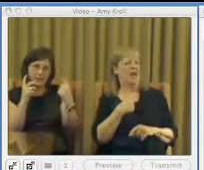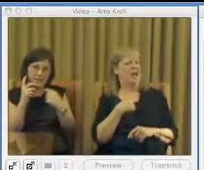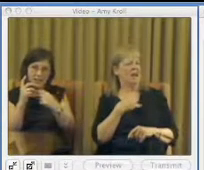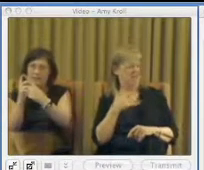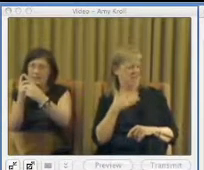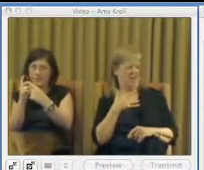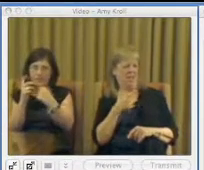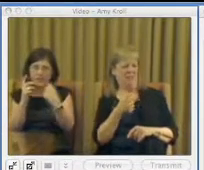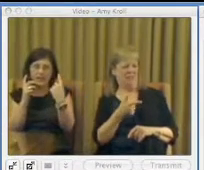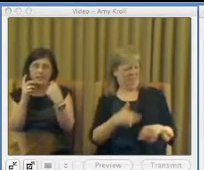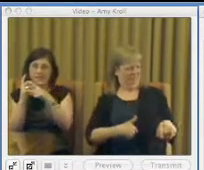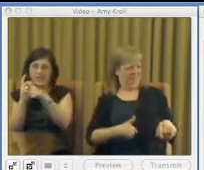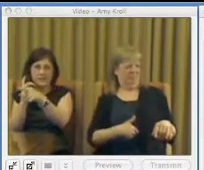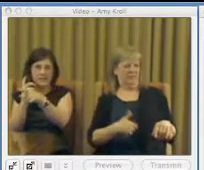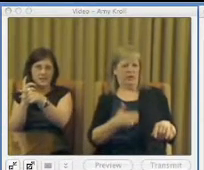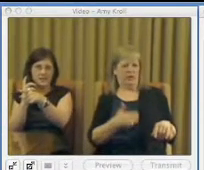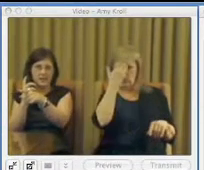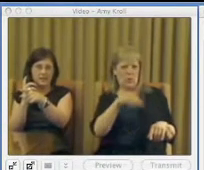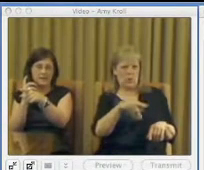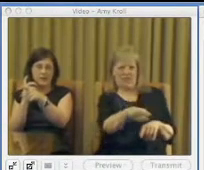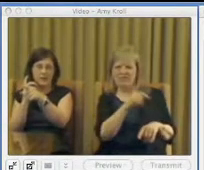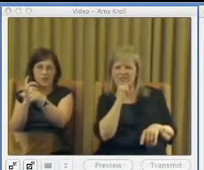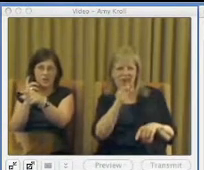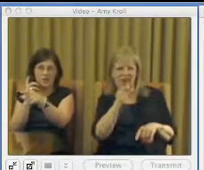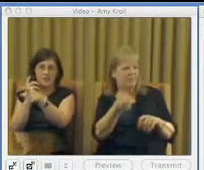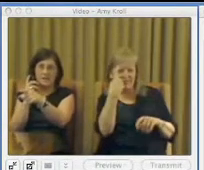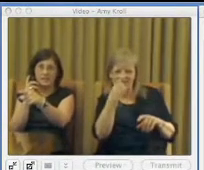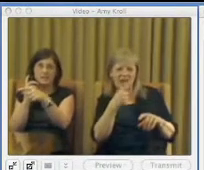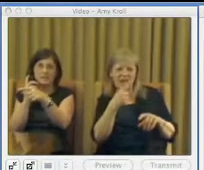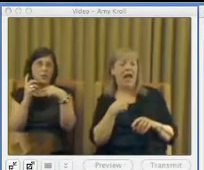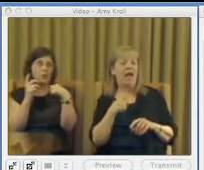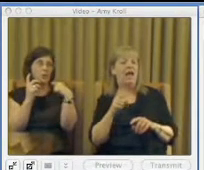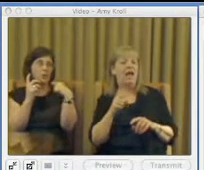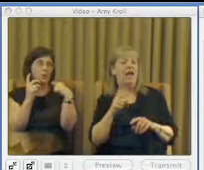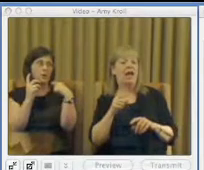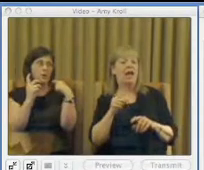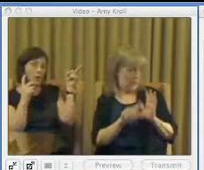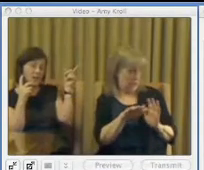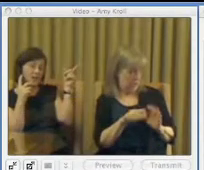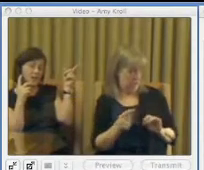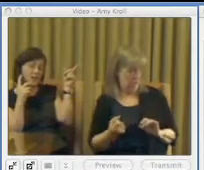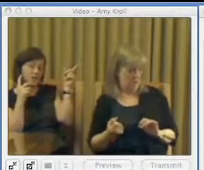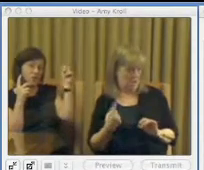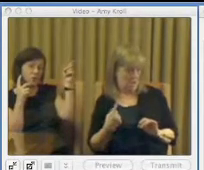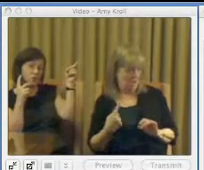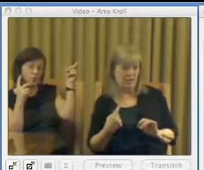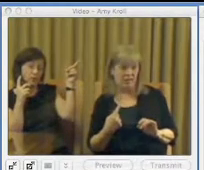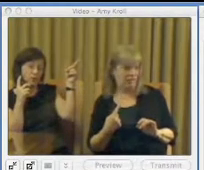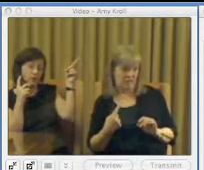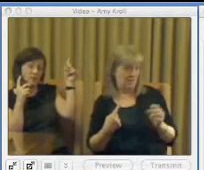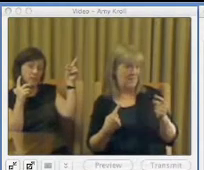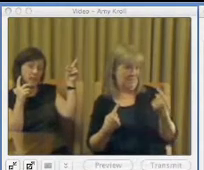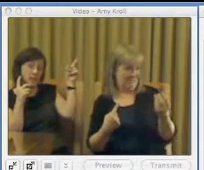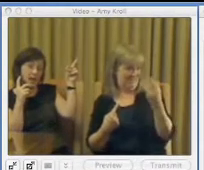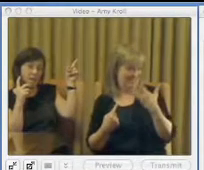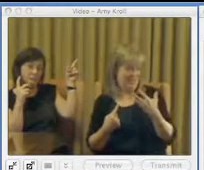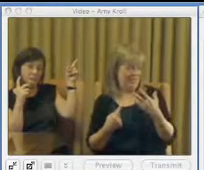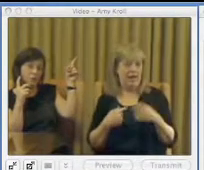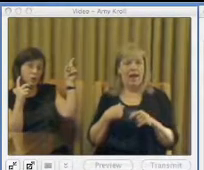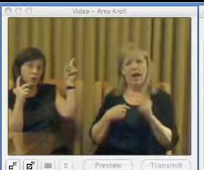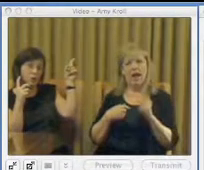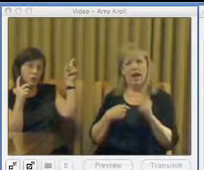think so. I had a, you know, I had an instinct that they didn't get it, and I checked and they didn't. So now I'm saying to the teacher, can